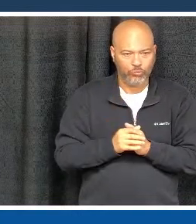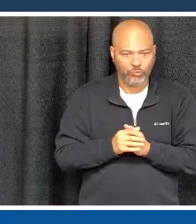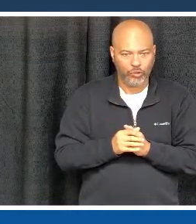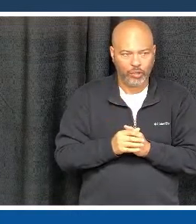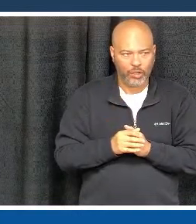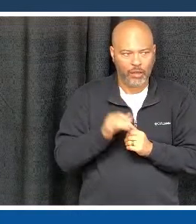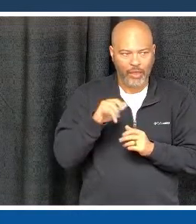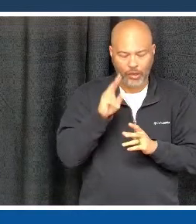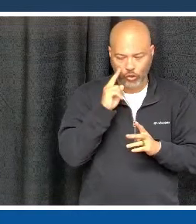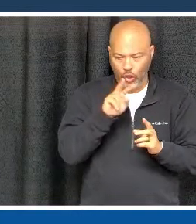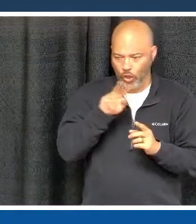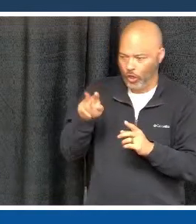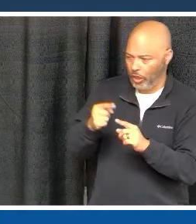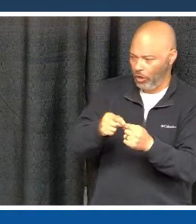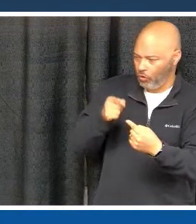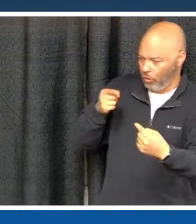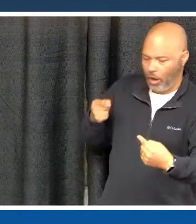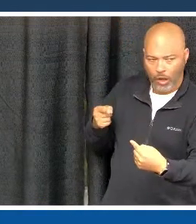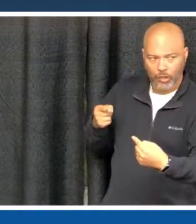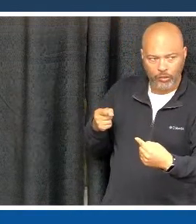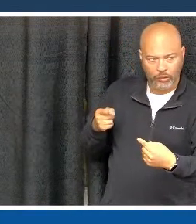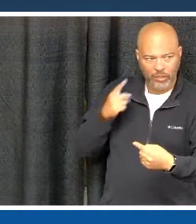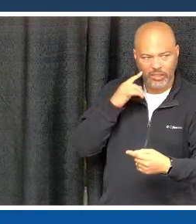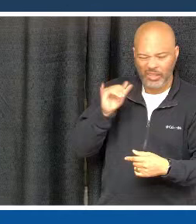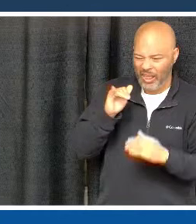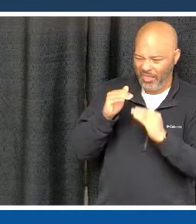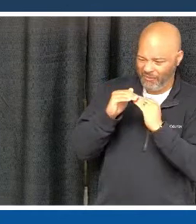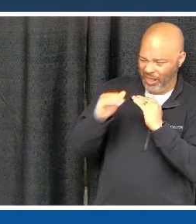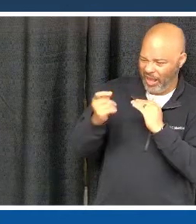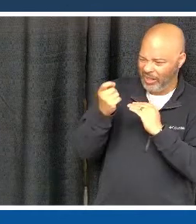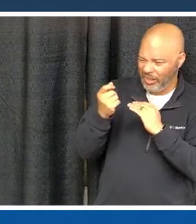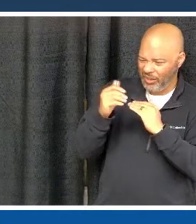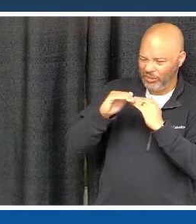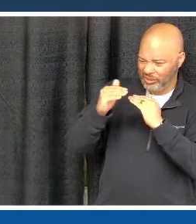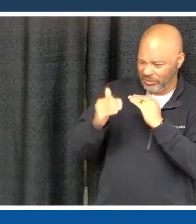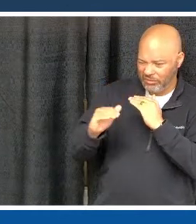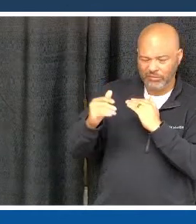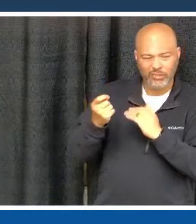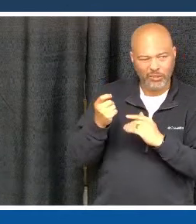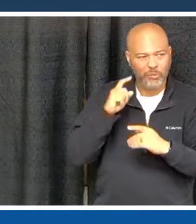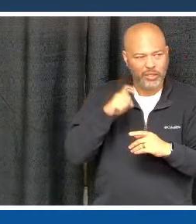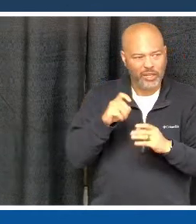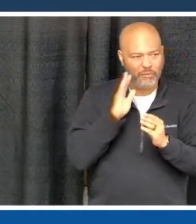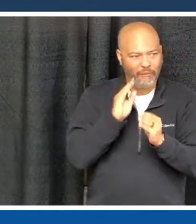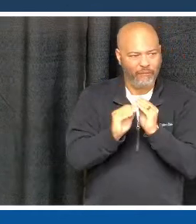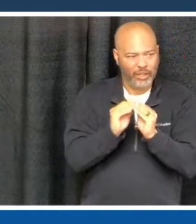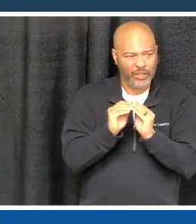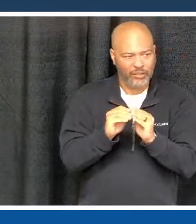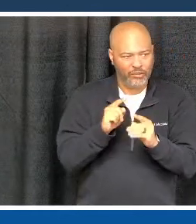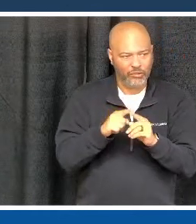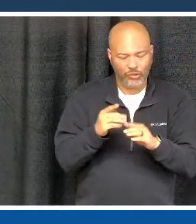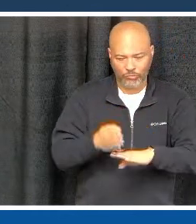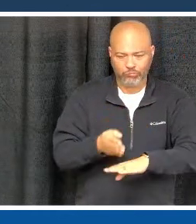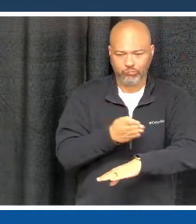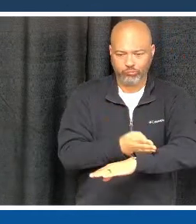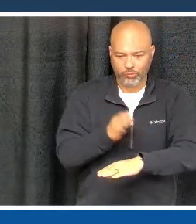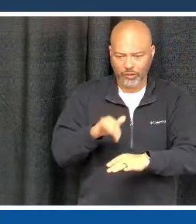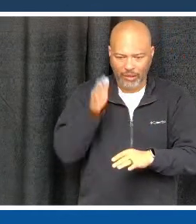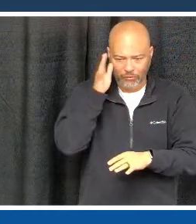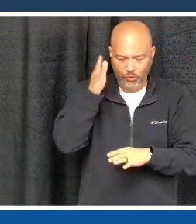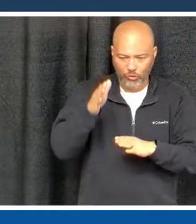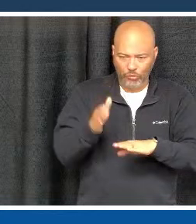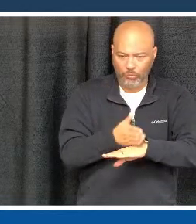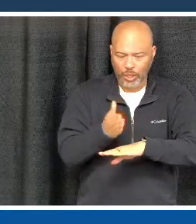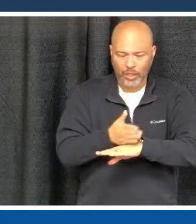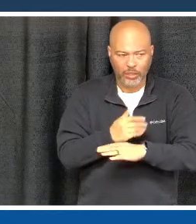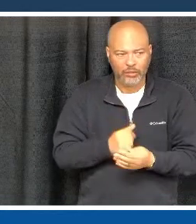This is looking back across them. You see it's kind of flat. There's some fill and grading that would need to be done to accommodate any future development.